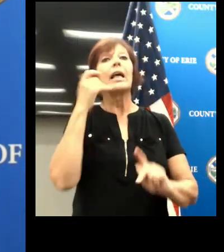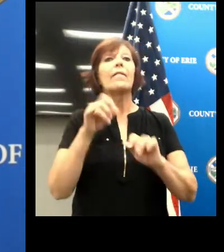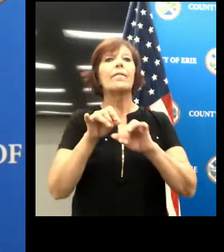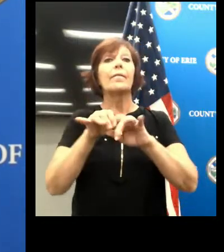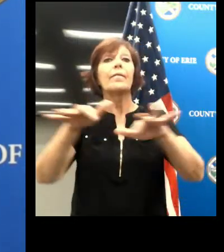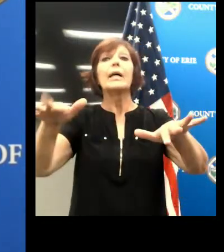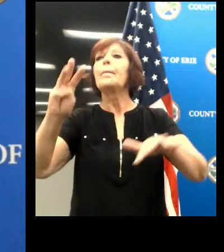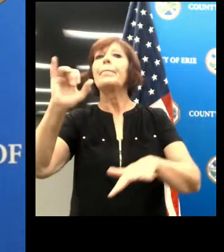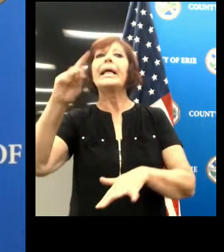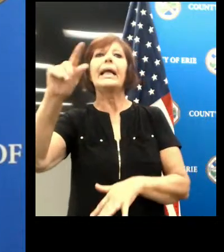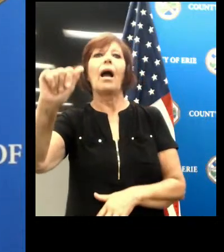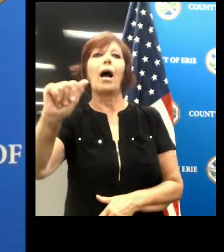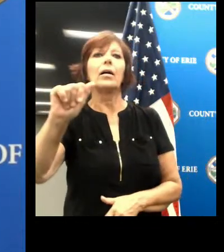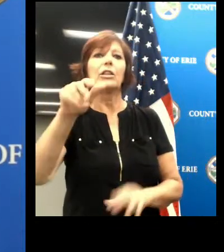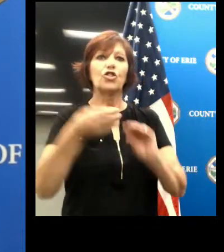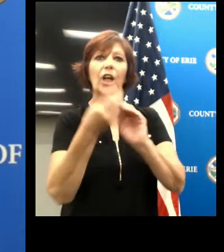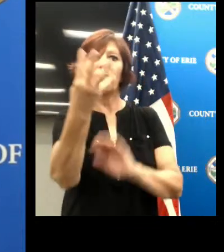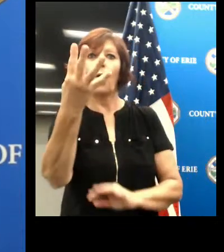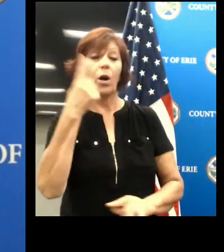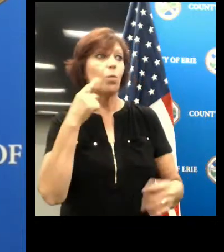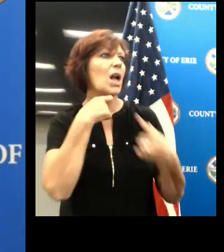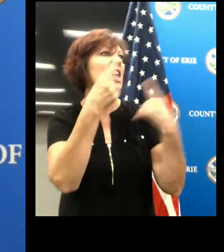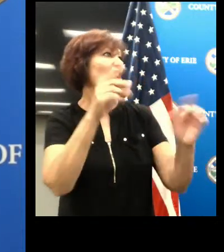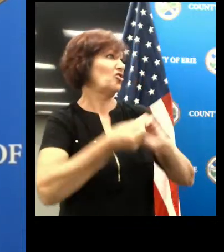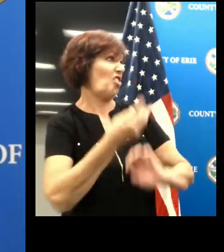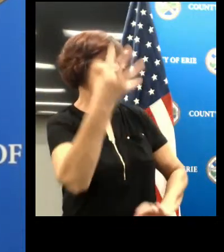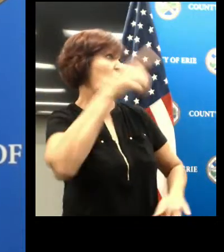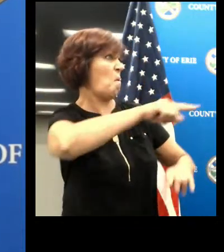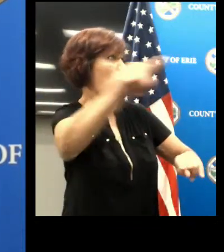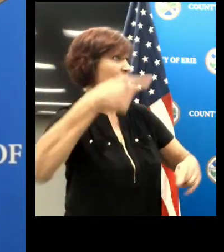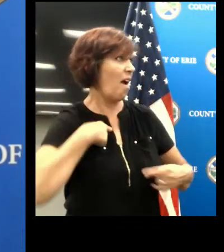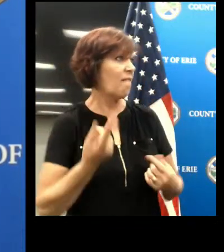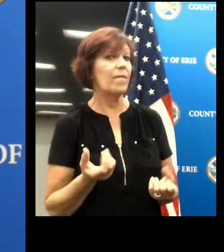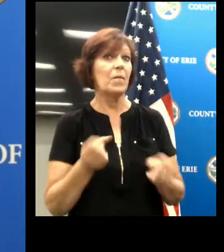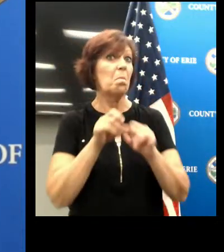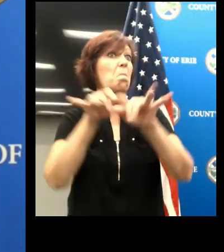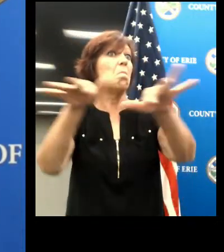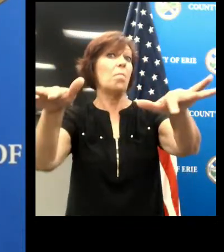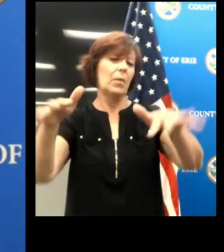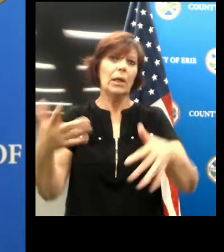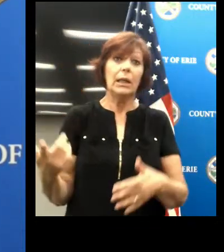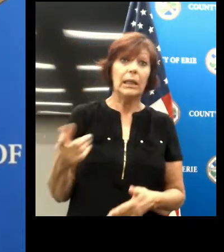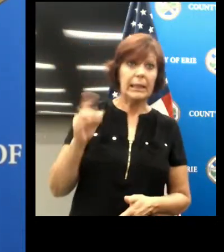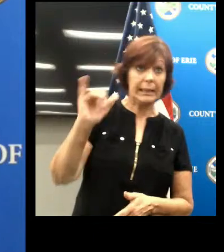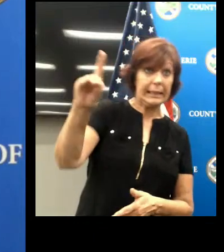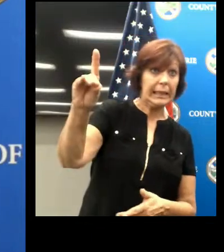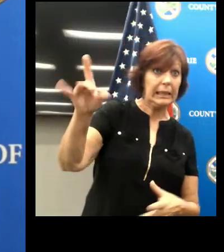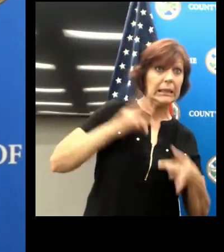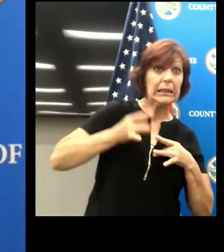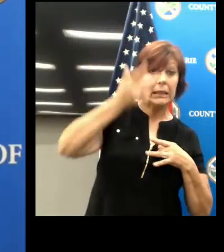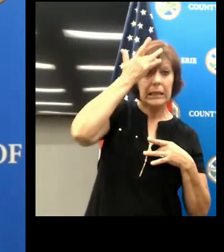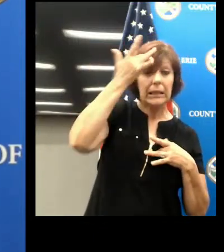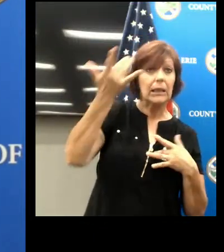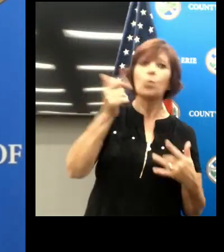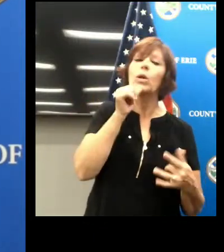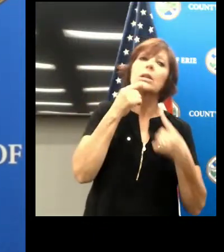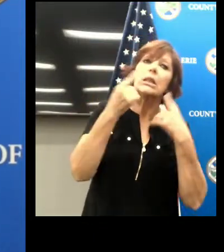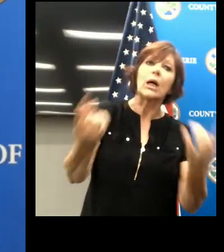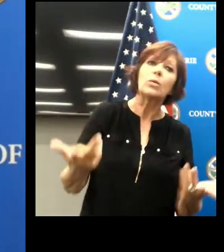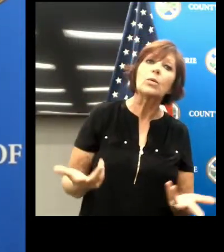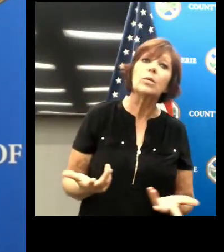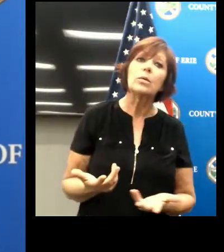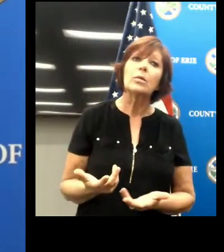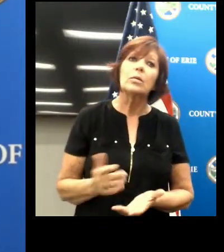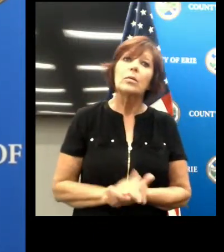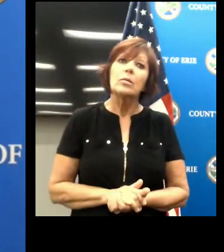outlet, you wouldn't want that public, even though there were individuals in the media who caught COVID-19 in the last few months, it's